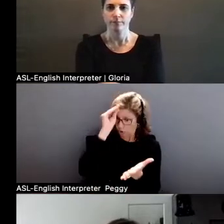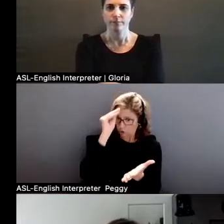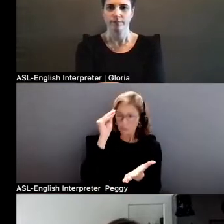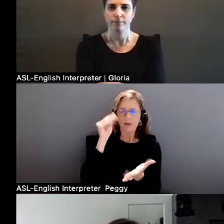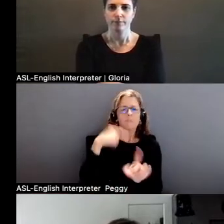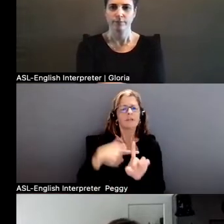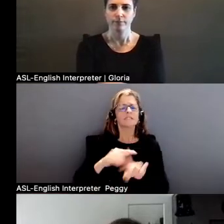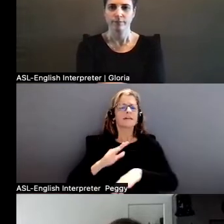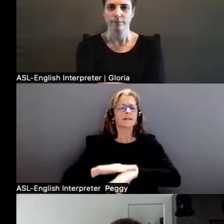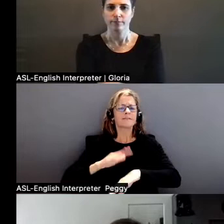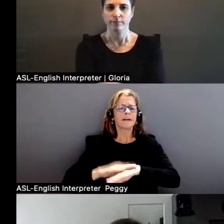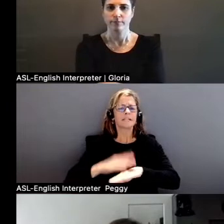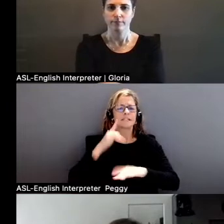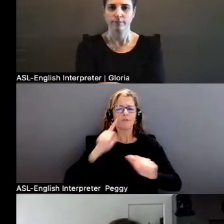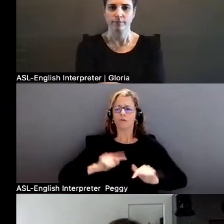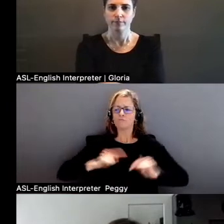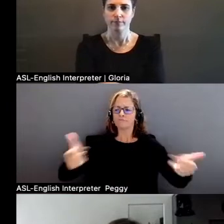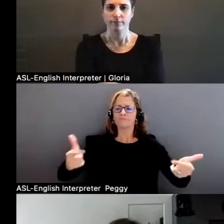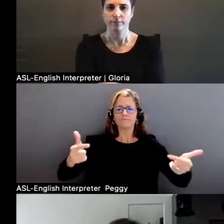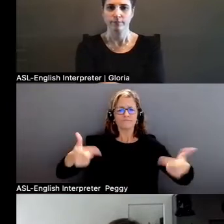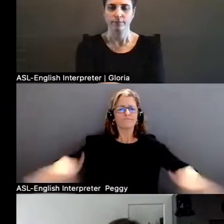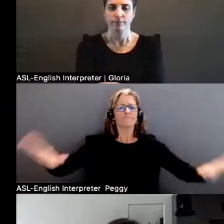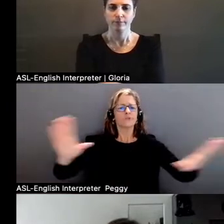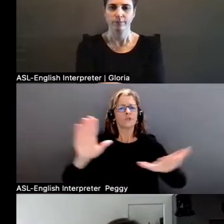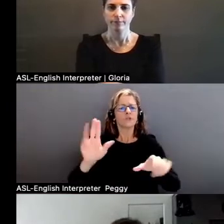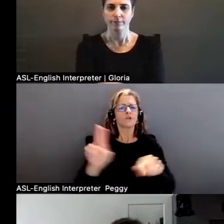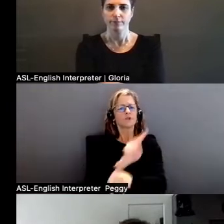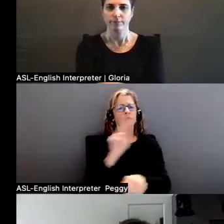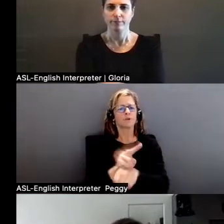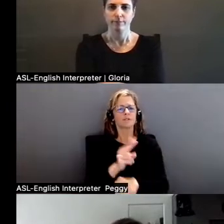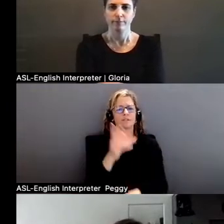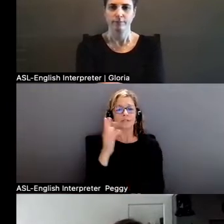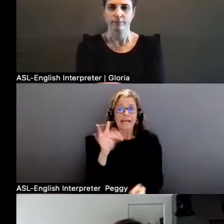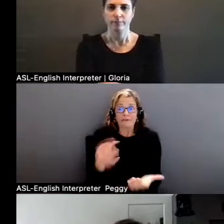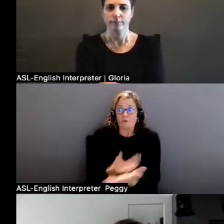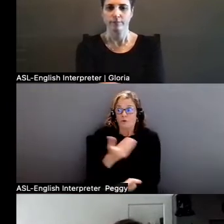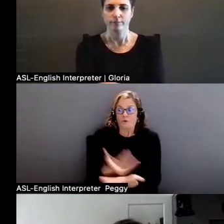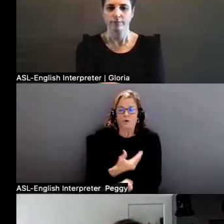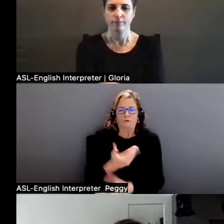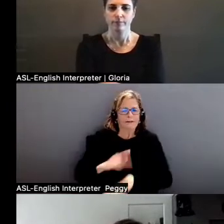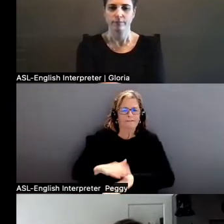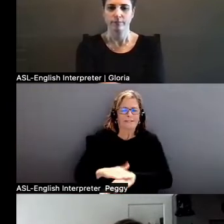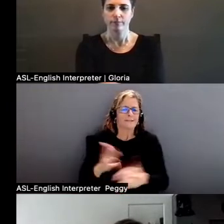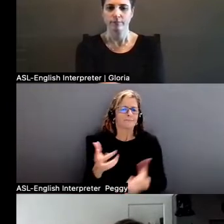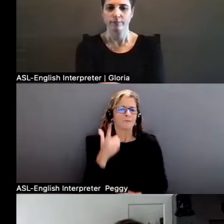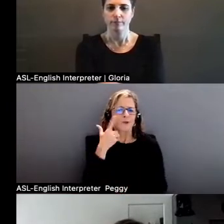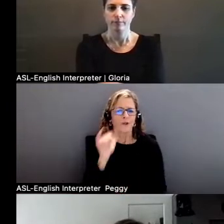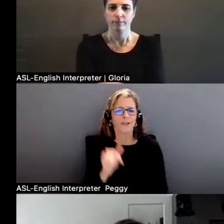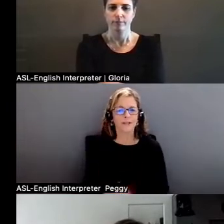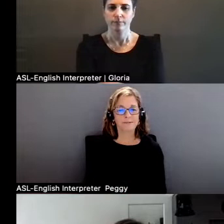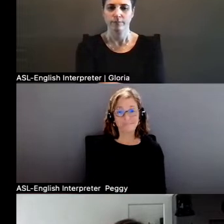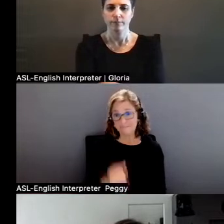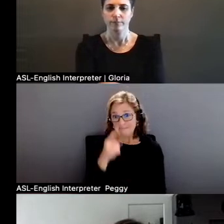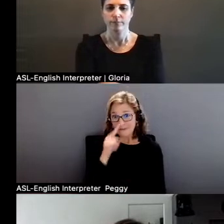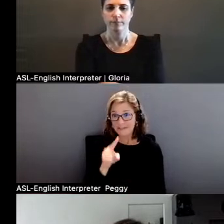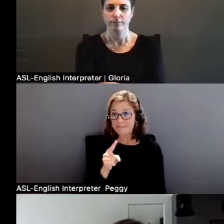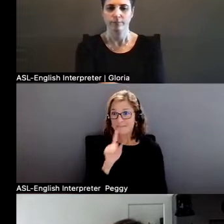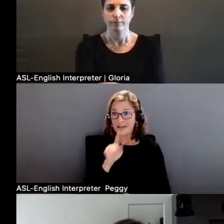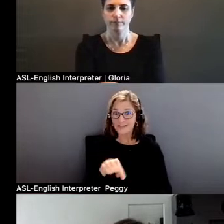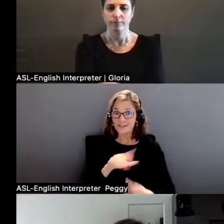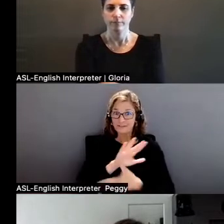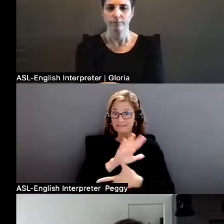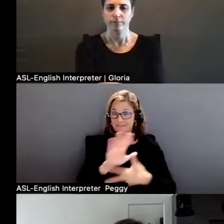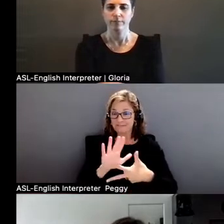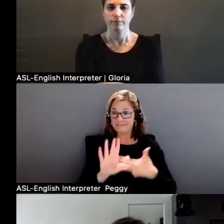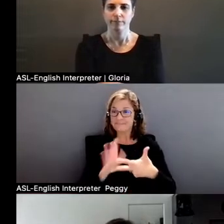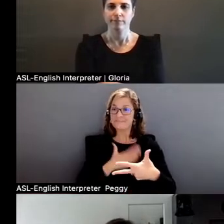be for us who are newbies at this. So again, we'll start with